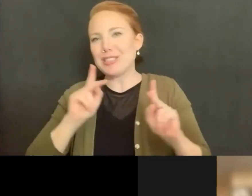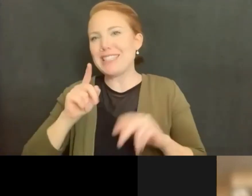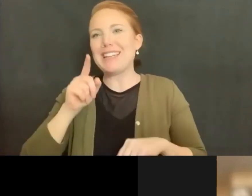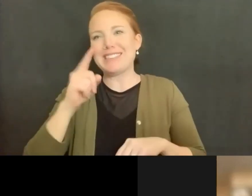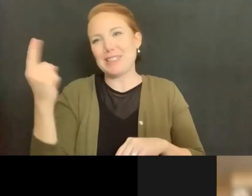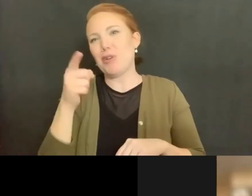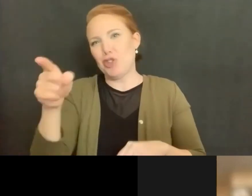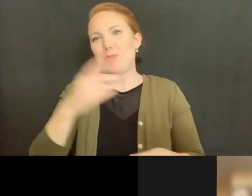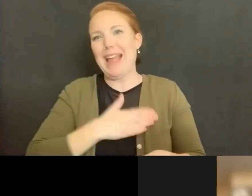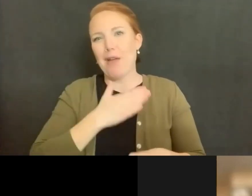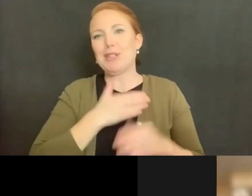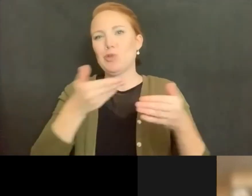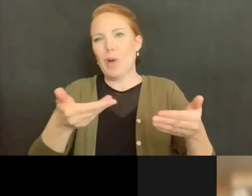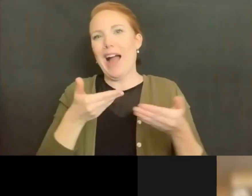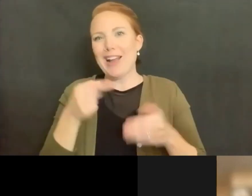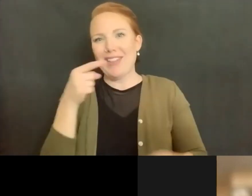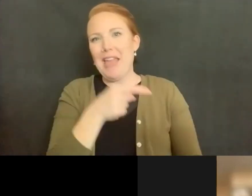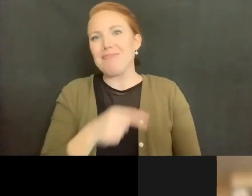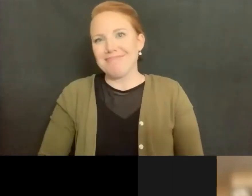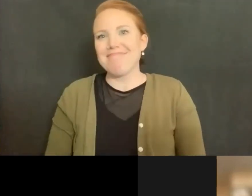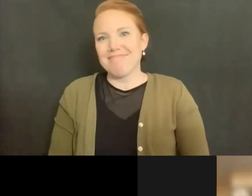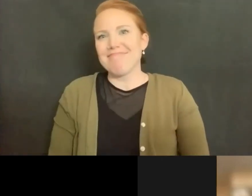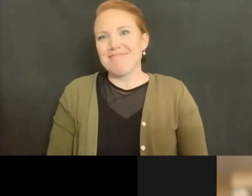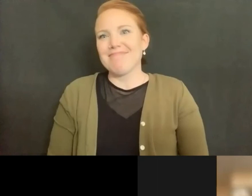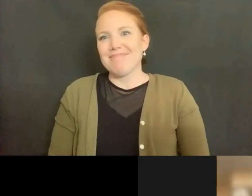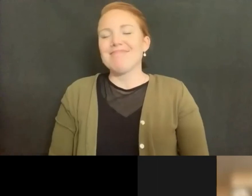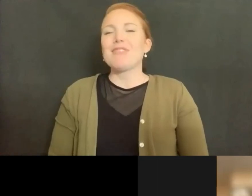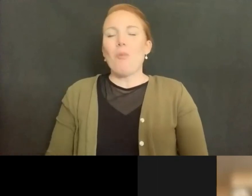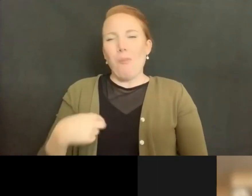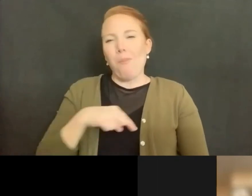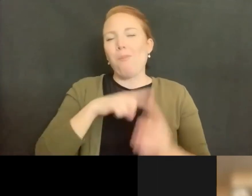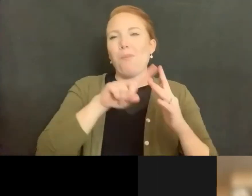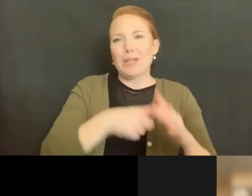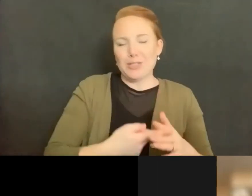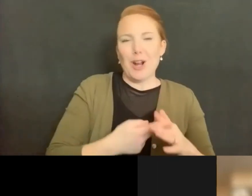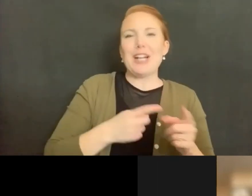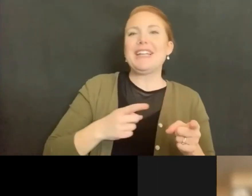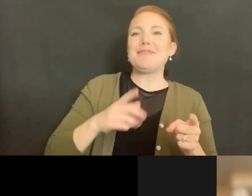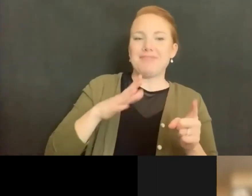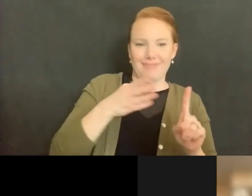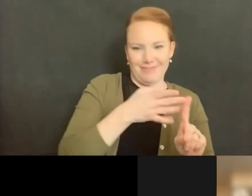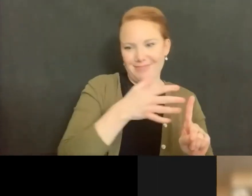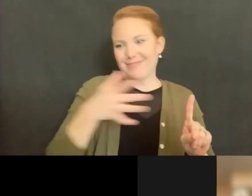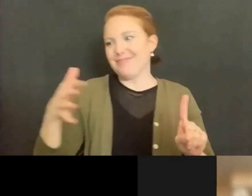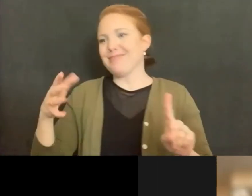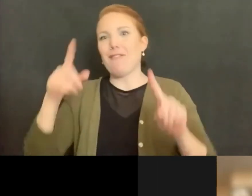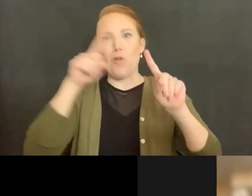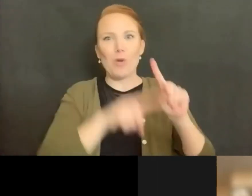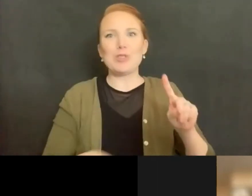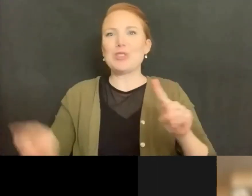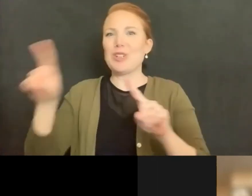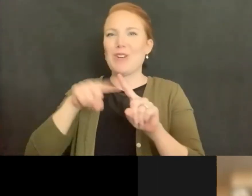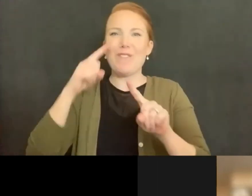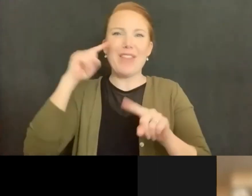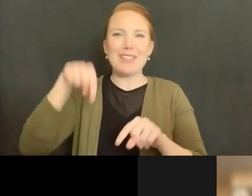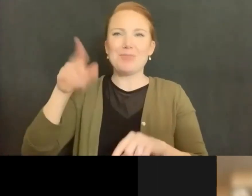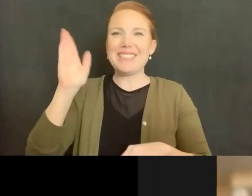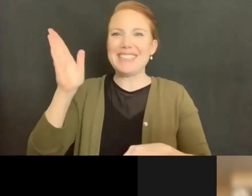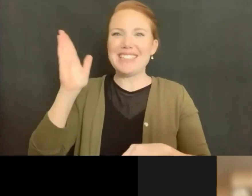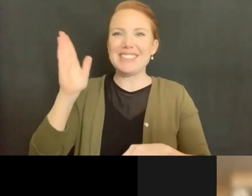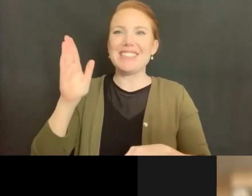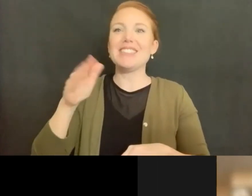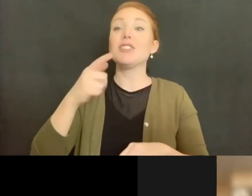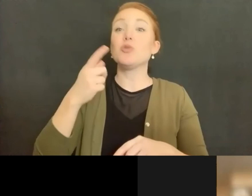So that really kind of brings we started from there and we ended at the same place. Can we have some